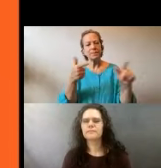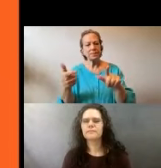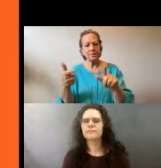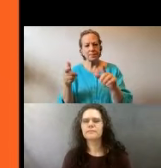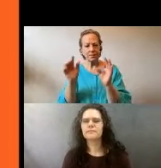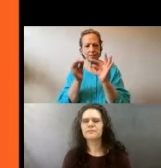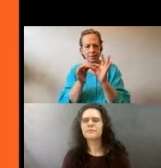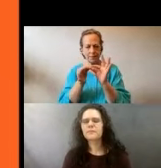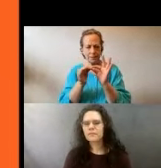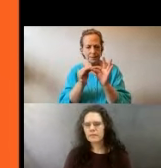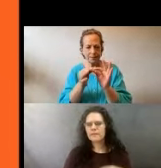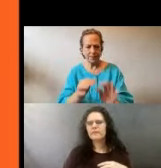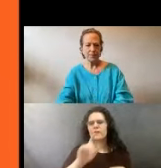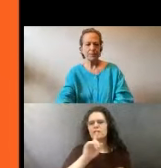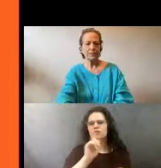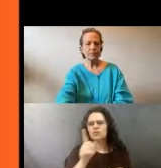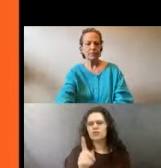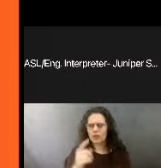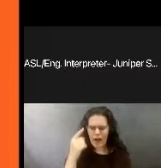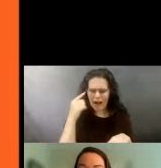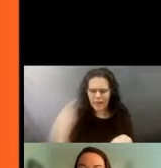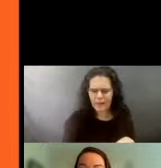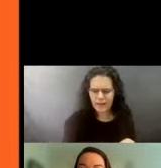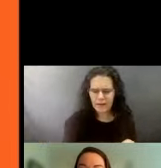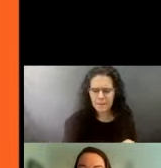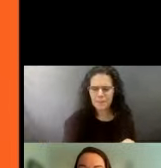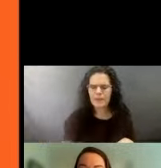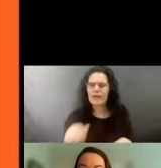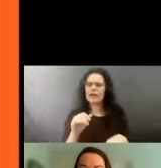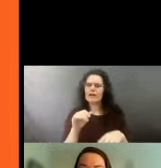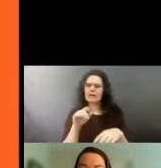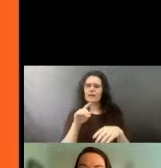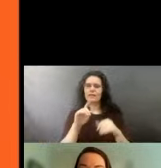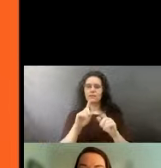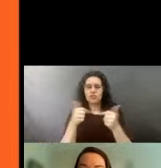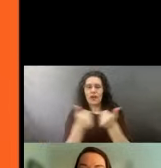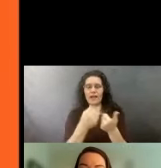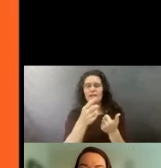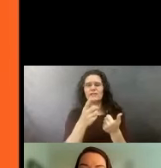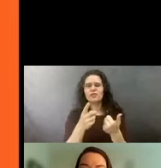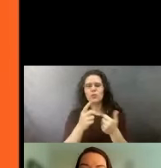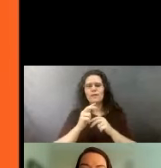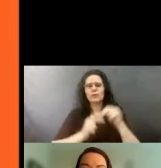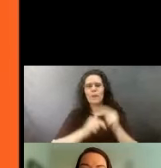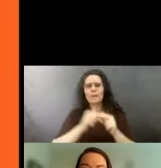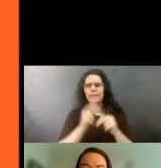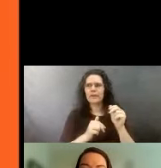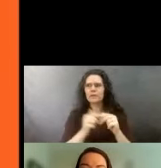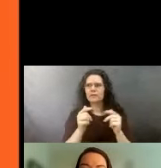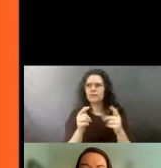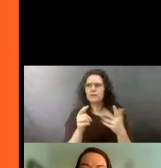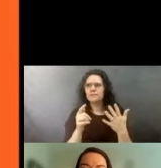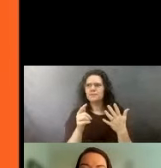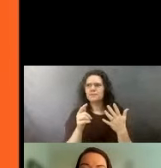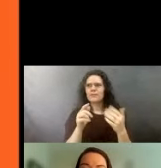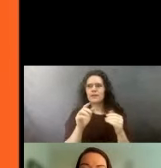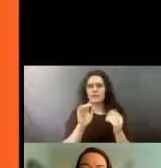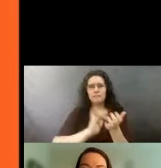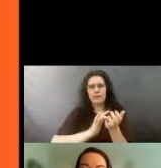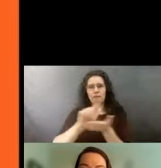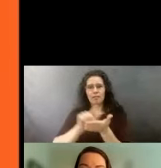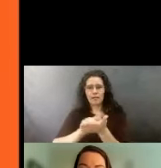to difficulties related to building a disability or chronic disease related medical legal partnership, but also how we think